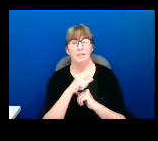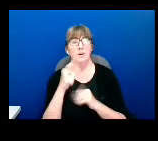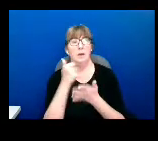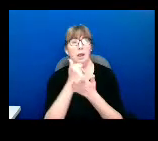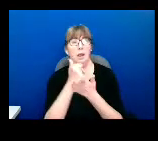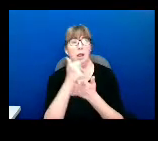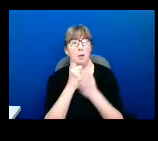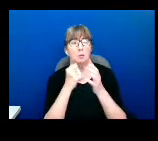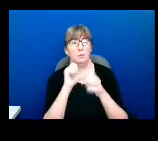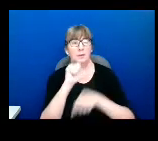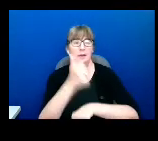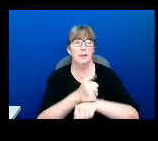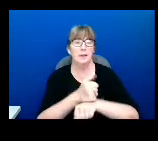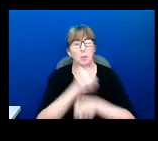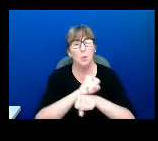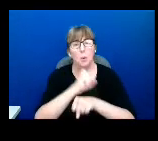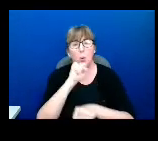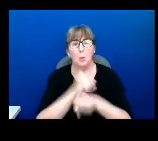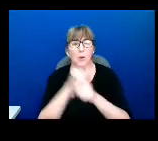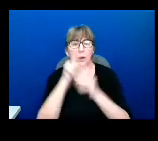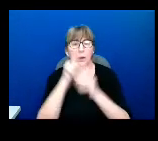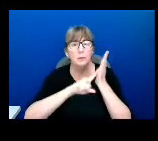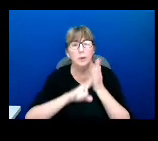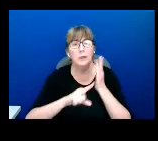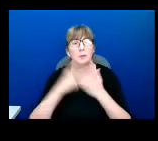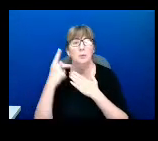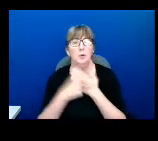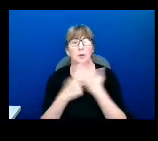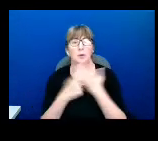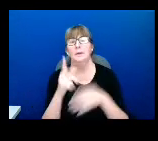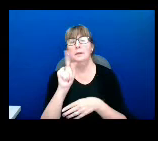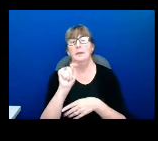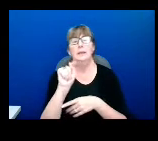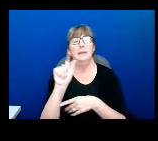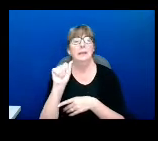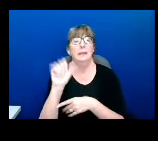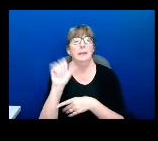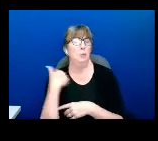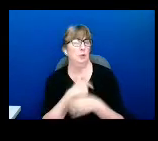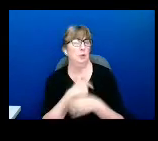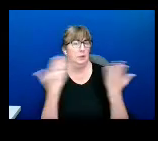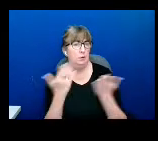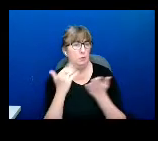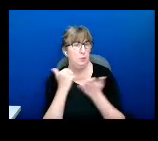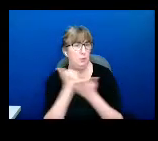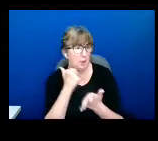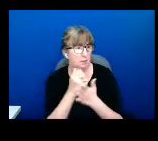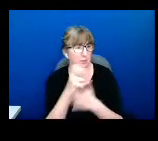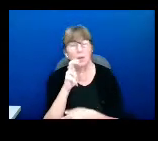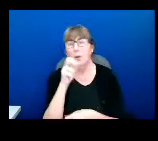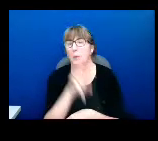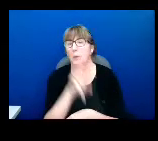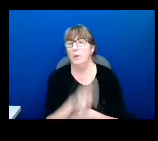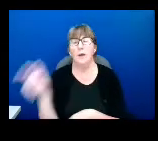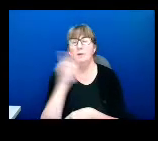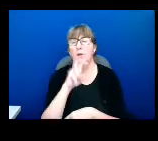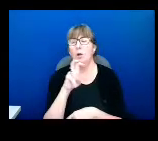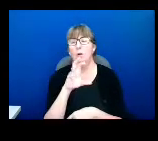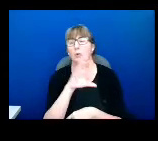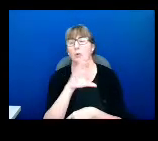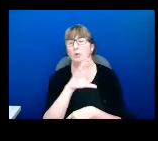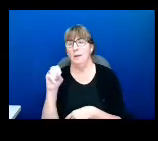the TTAC, we're the help. We do travel the state. We've been or will be in every single county in the state of West